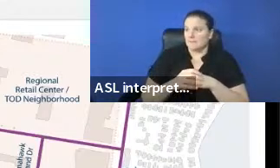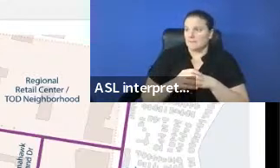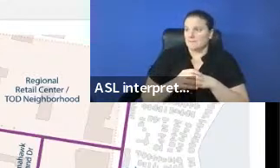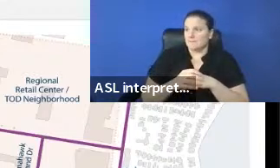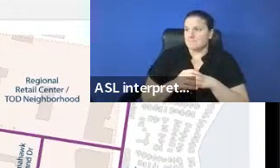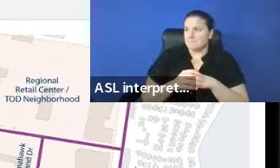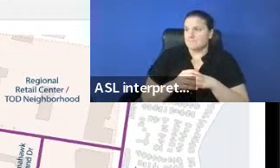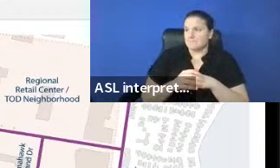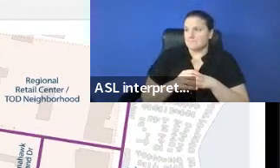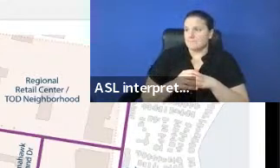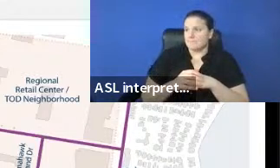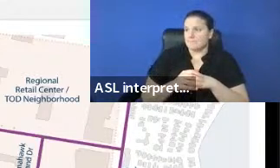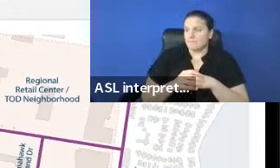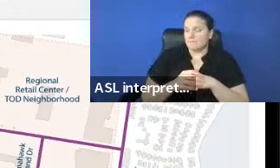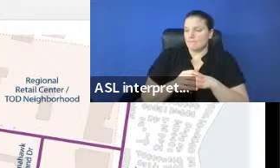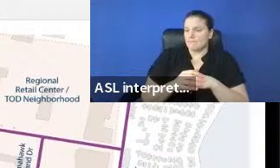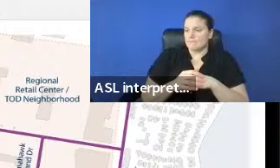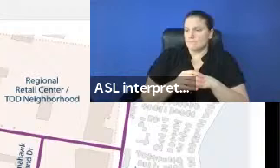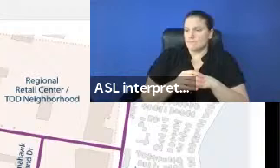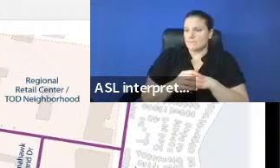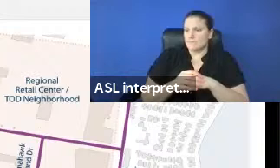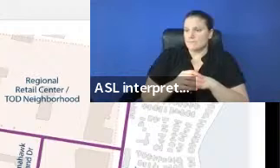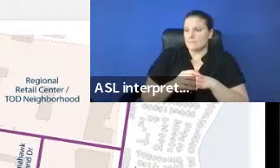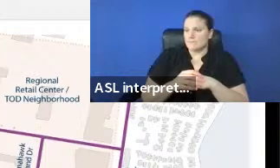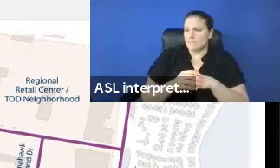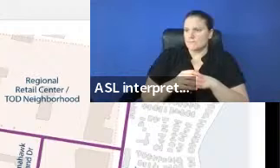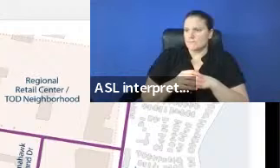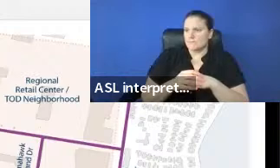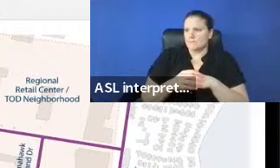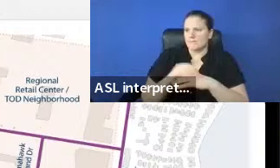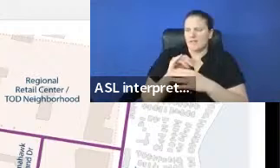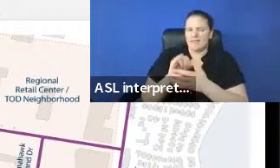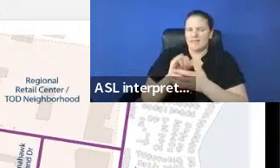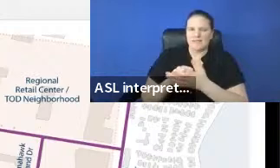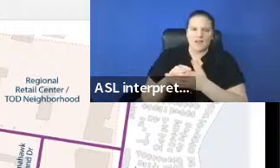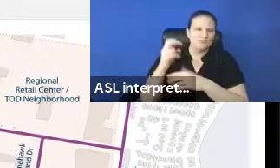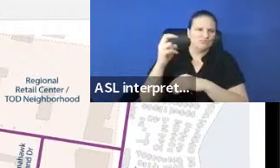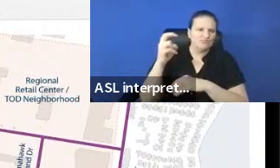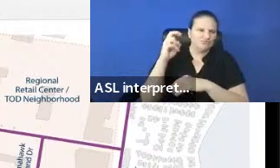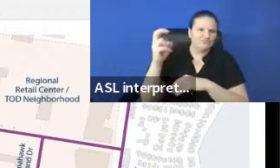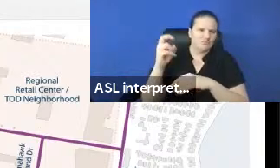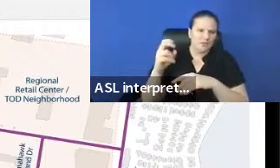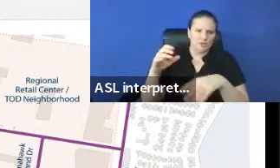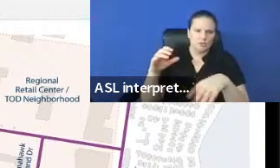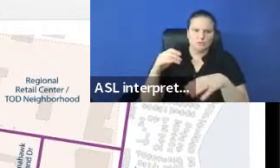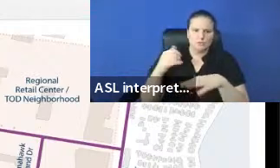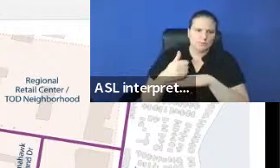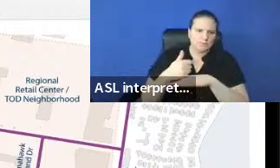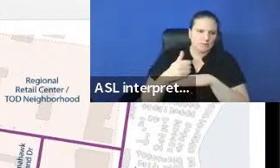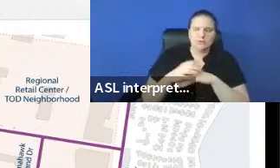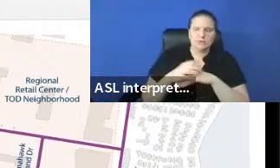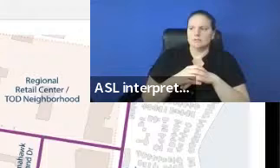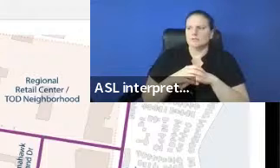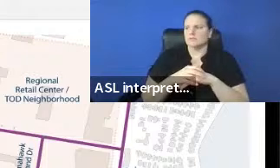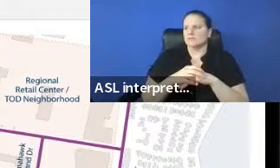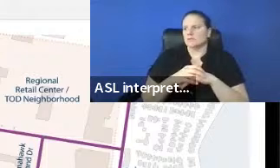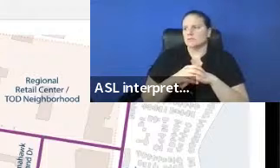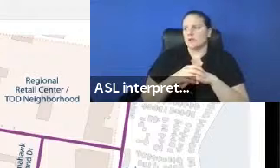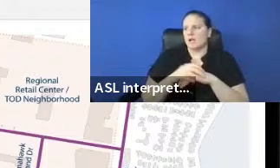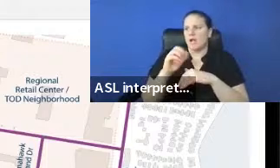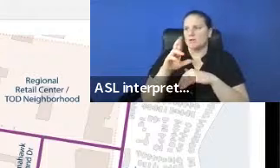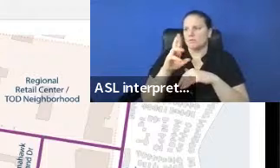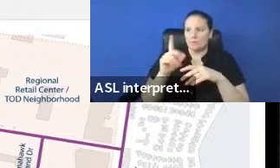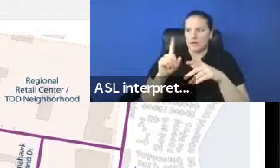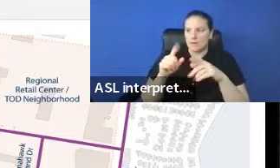This would be any form of active transportation. The arrows show connection points or where it would